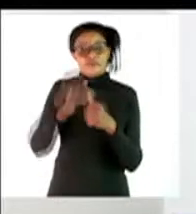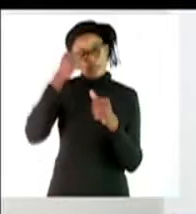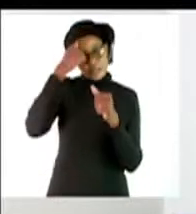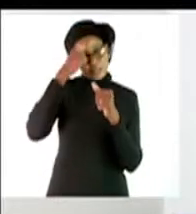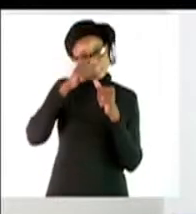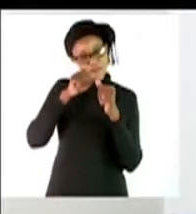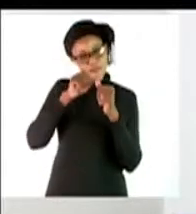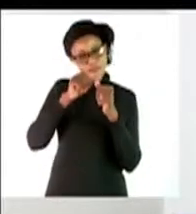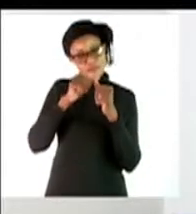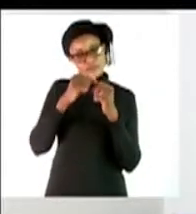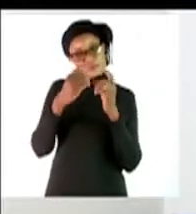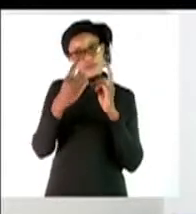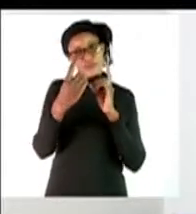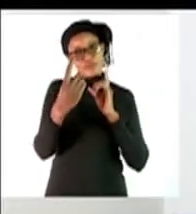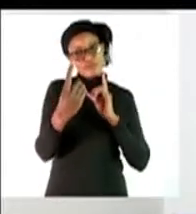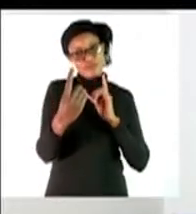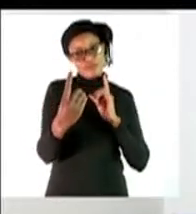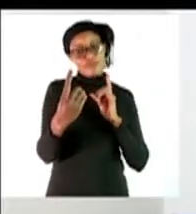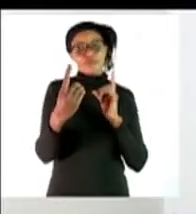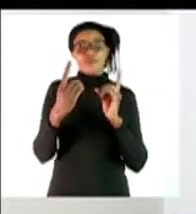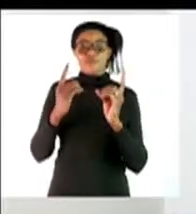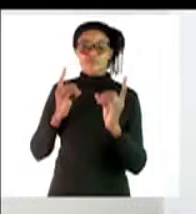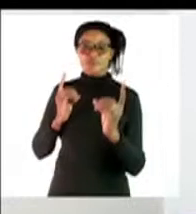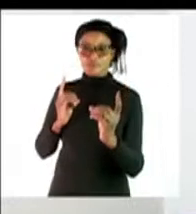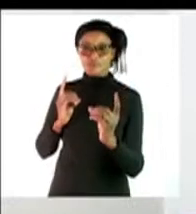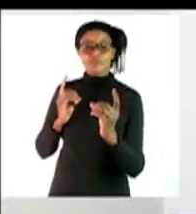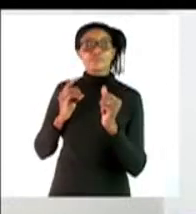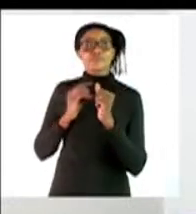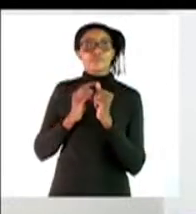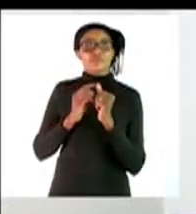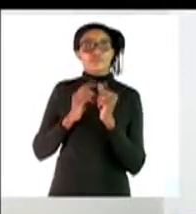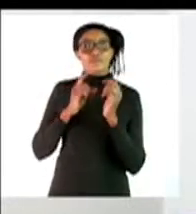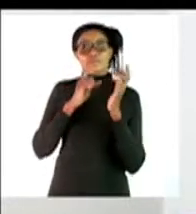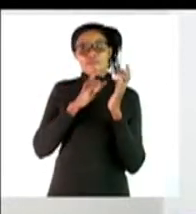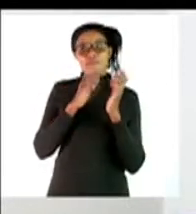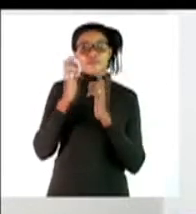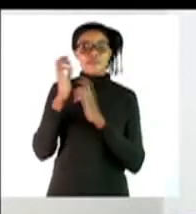remember our social distancing and